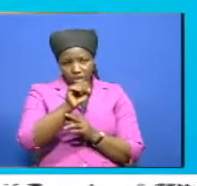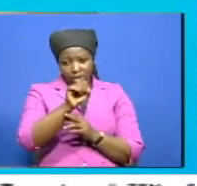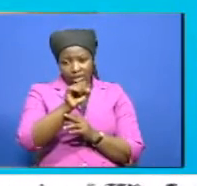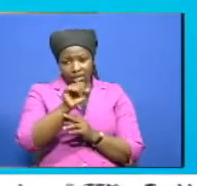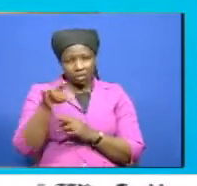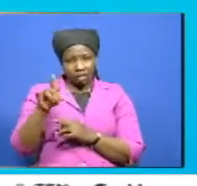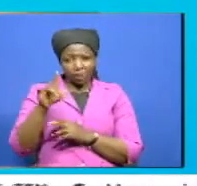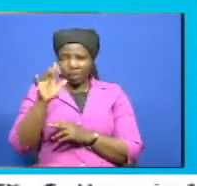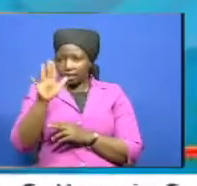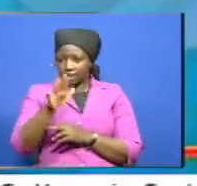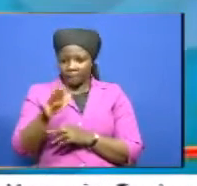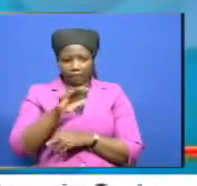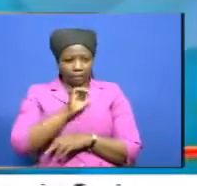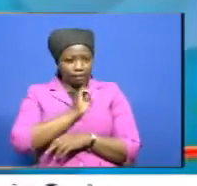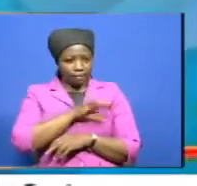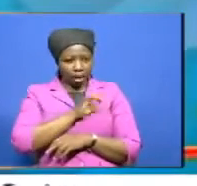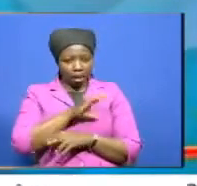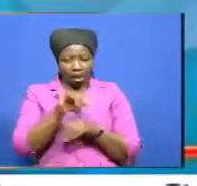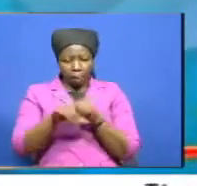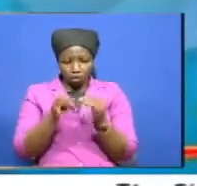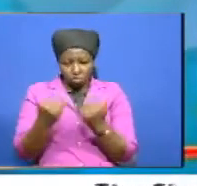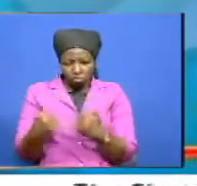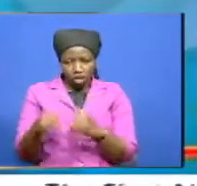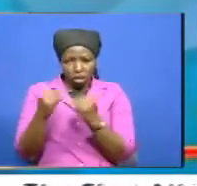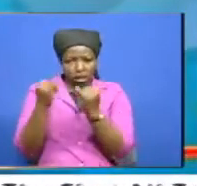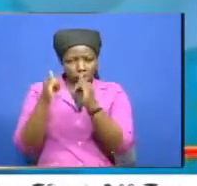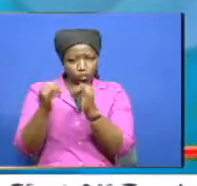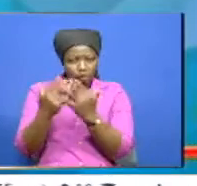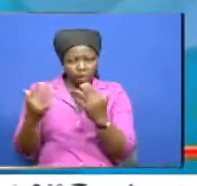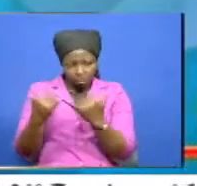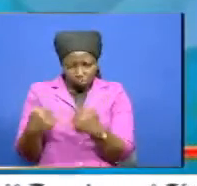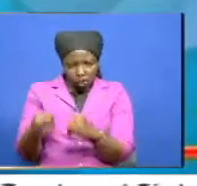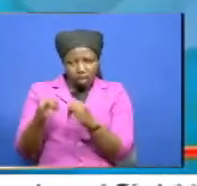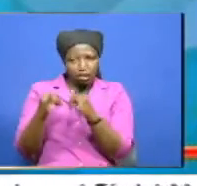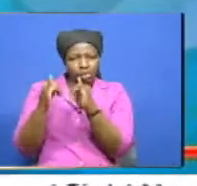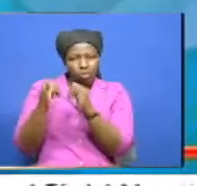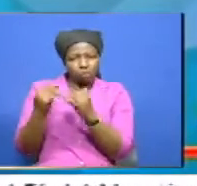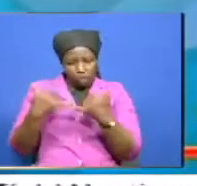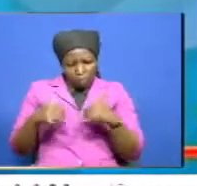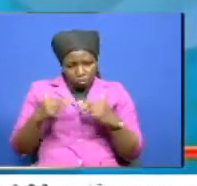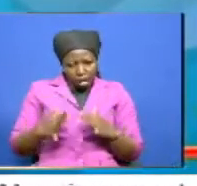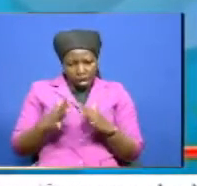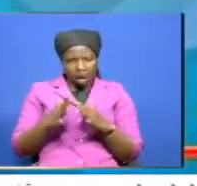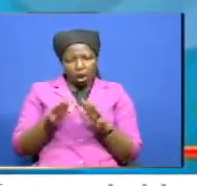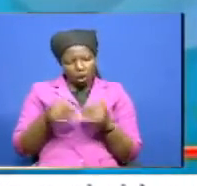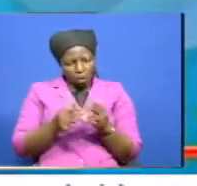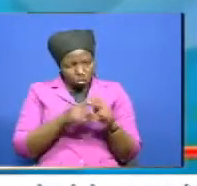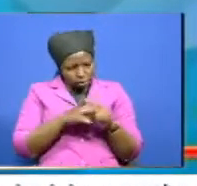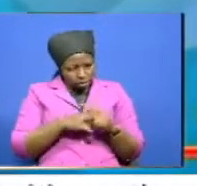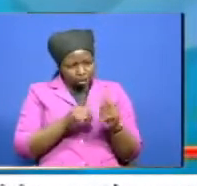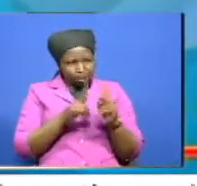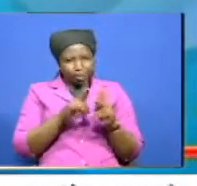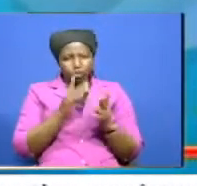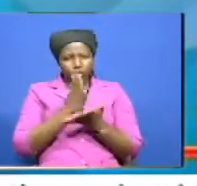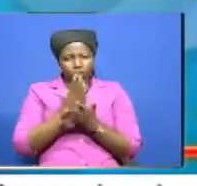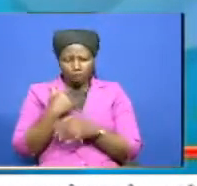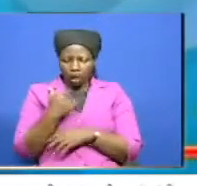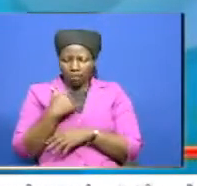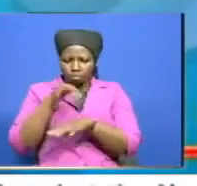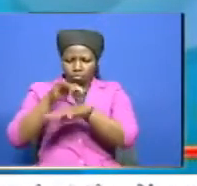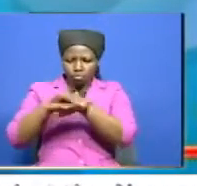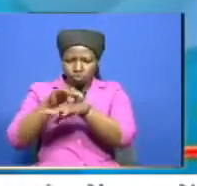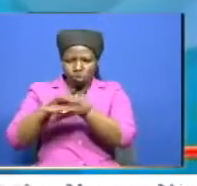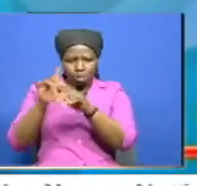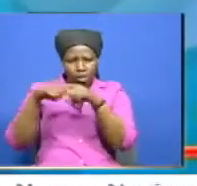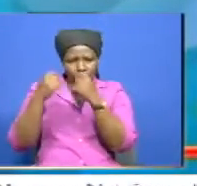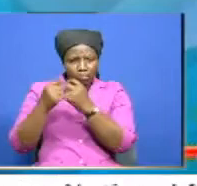afraid of trying out new things or trying out new players or just starting from where he left off. Obviously, they've had a very, very good squad over the years.